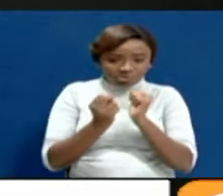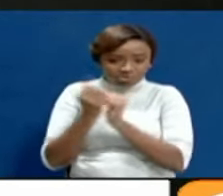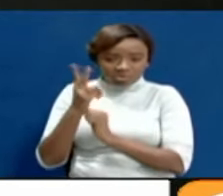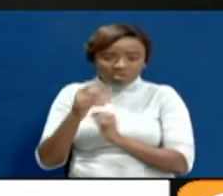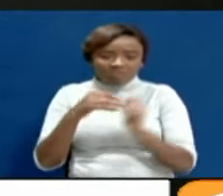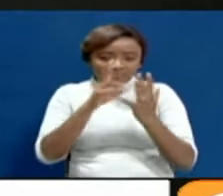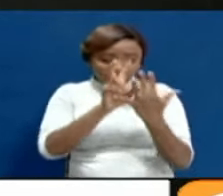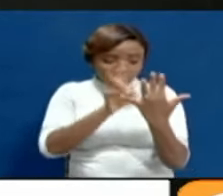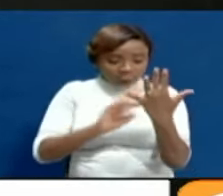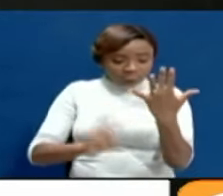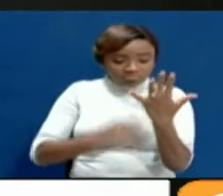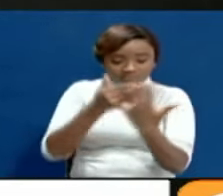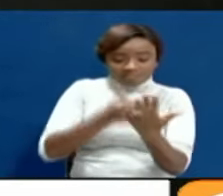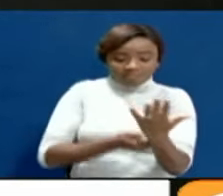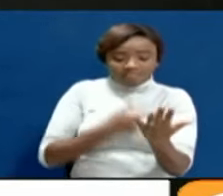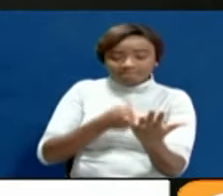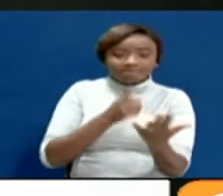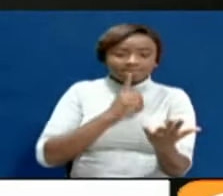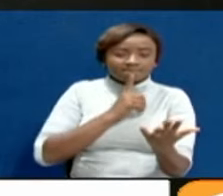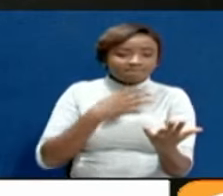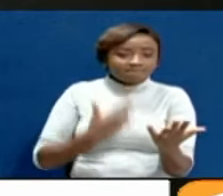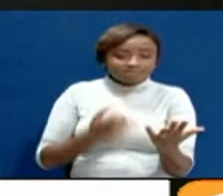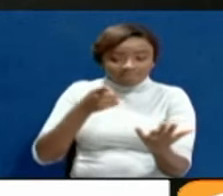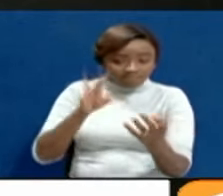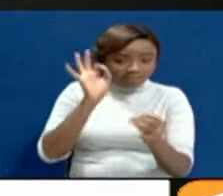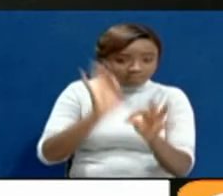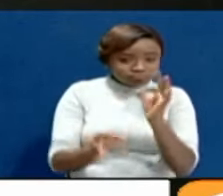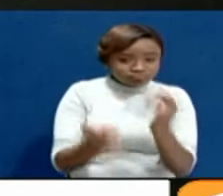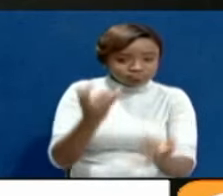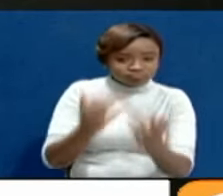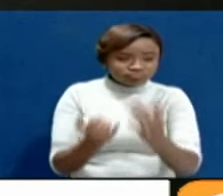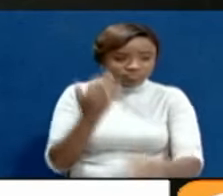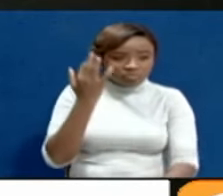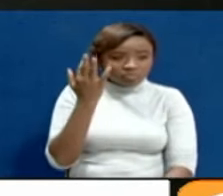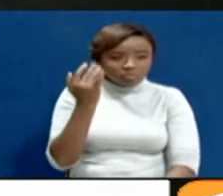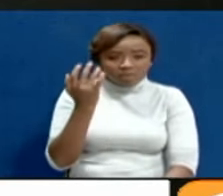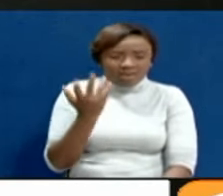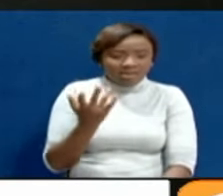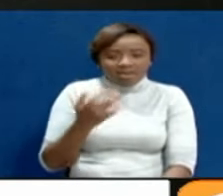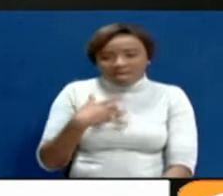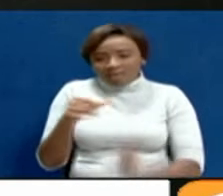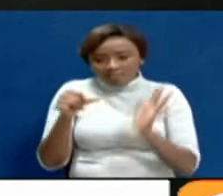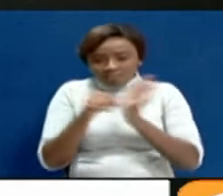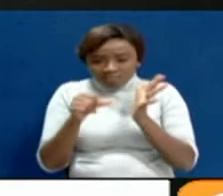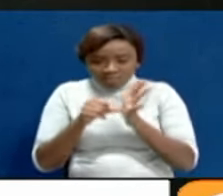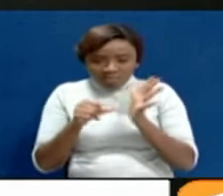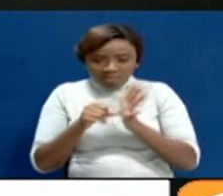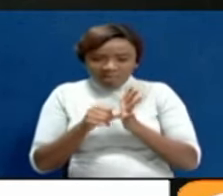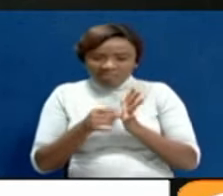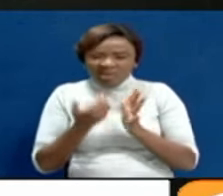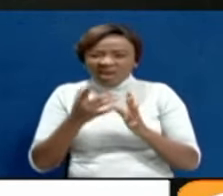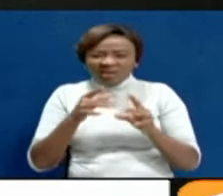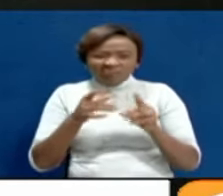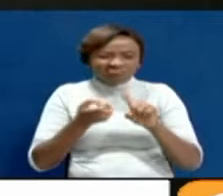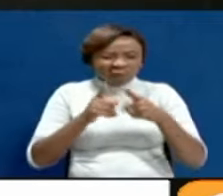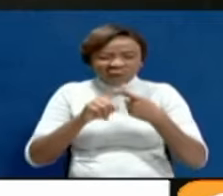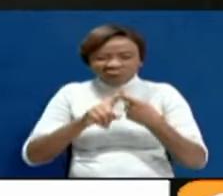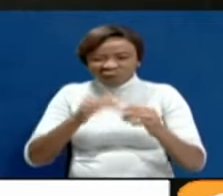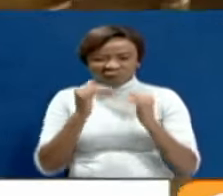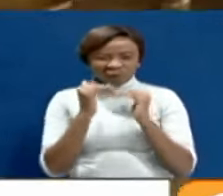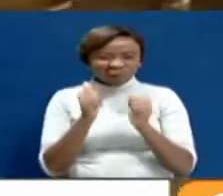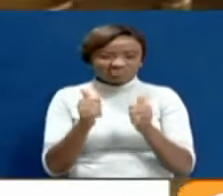report revealed the spillage that resulted in the fire was attributed to a fault and substandard gasket.